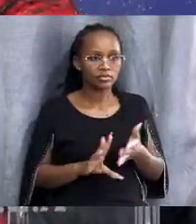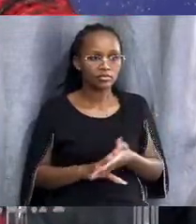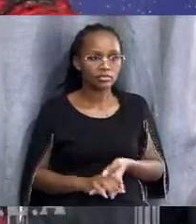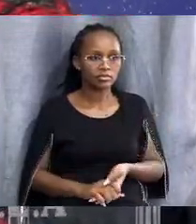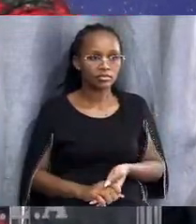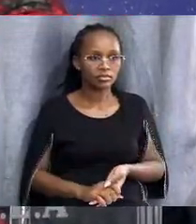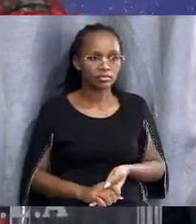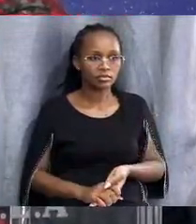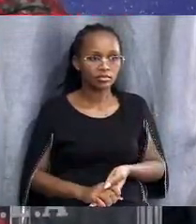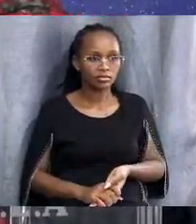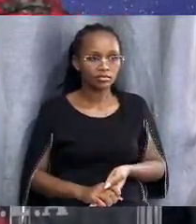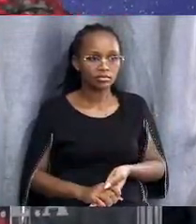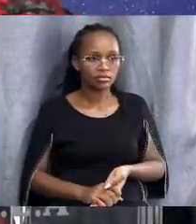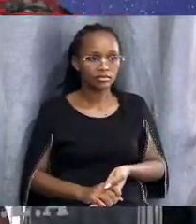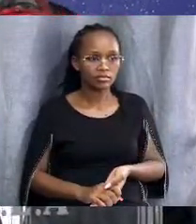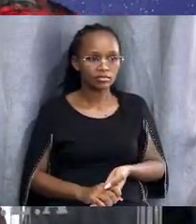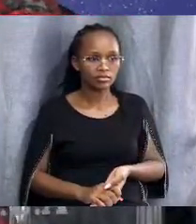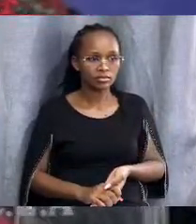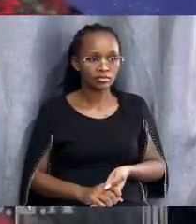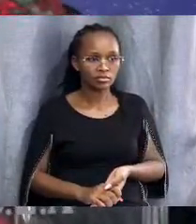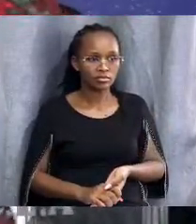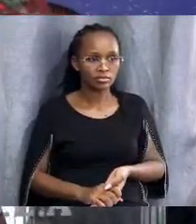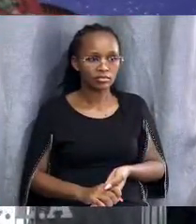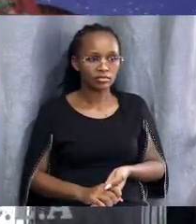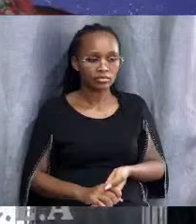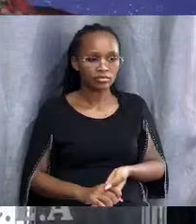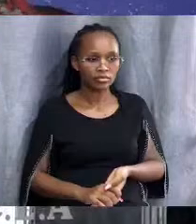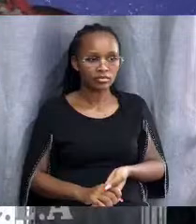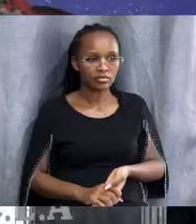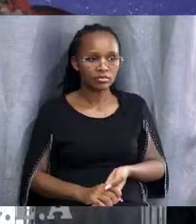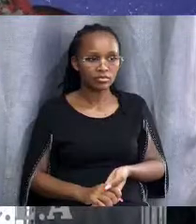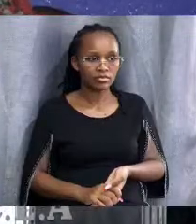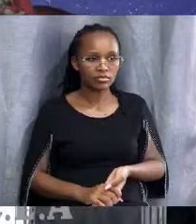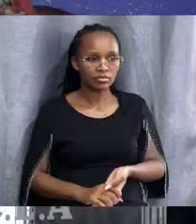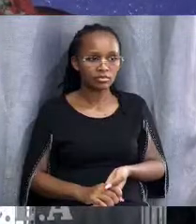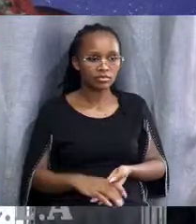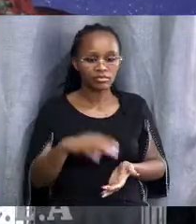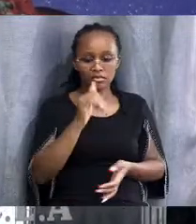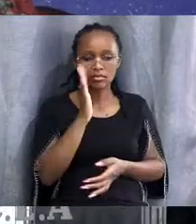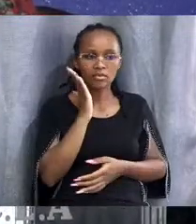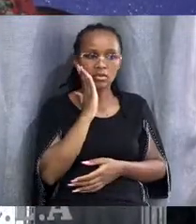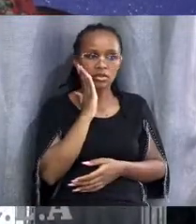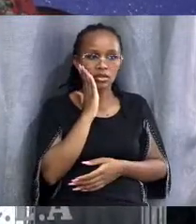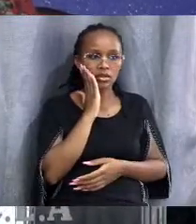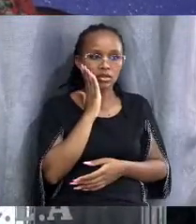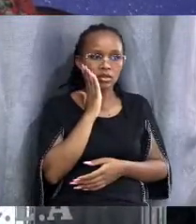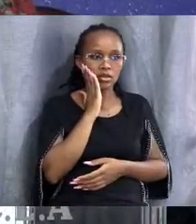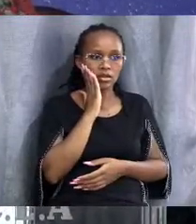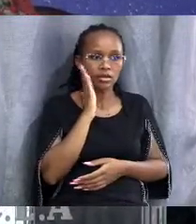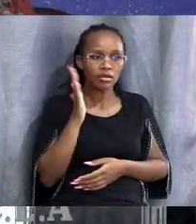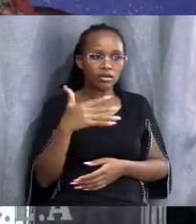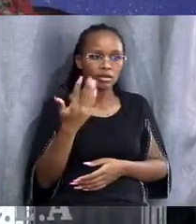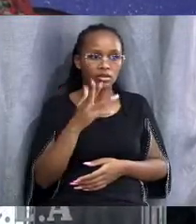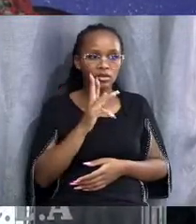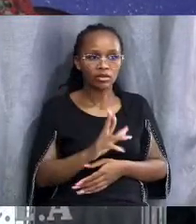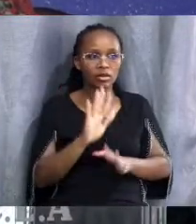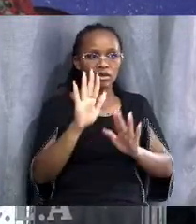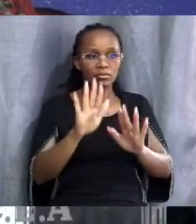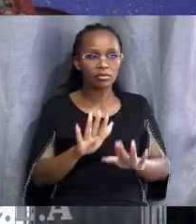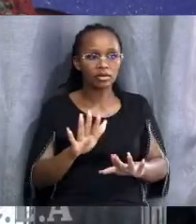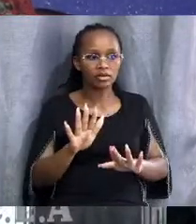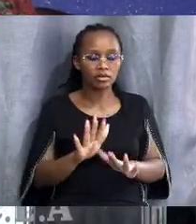Catherine Wanjiru. Farewell, my grandson. You are and will always be important